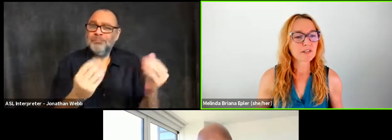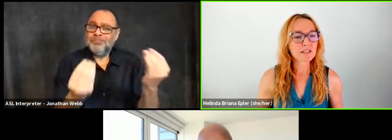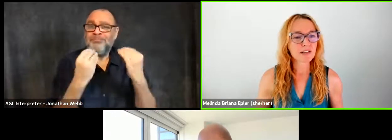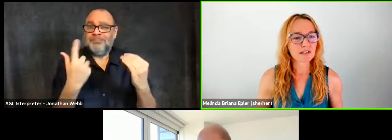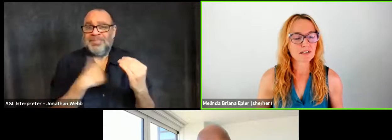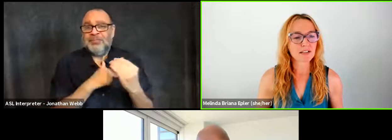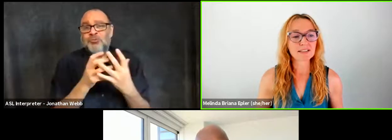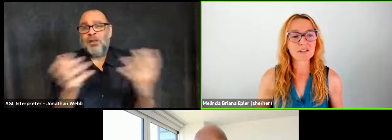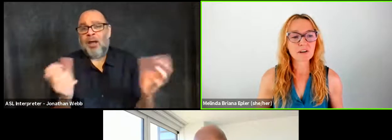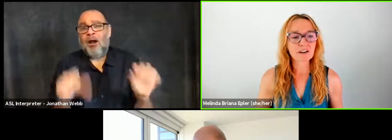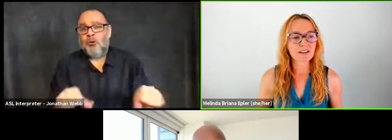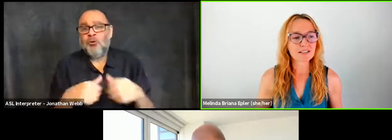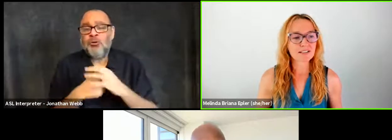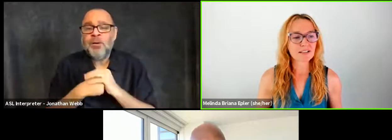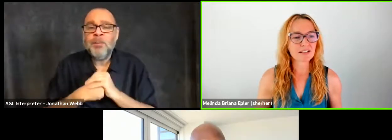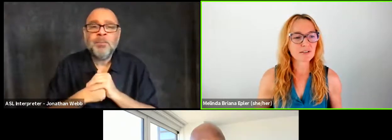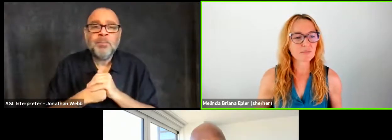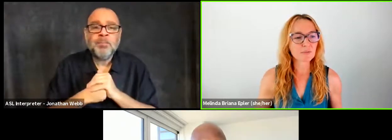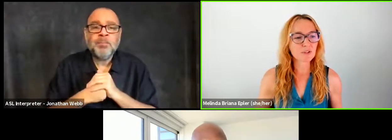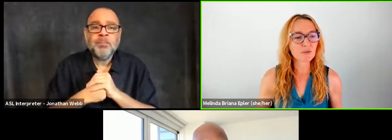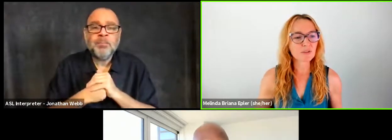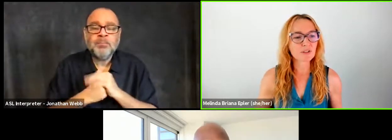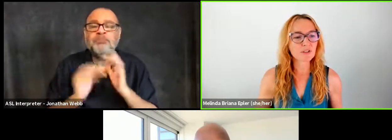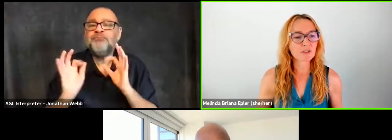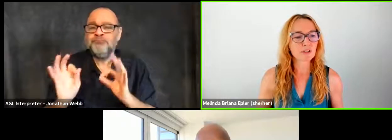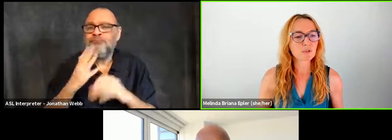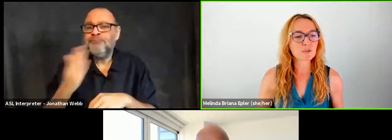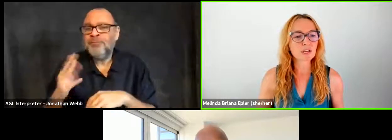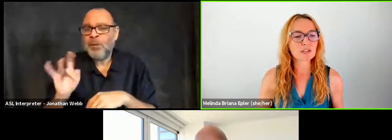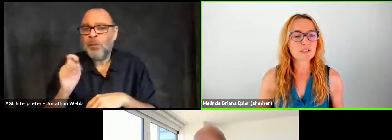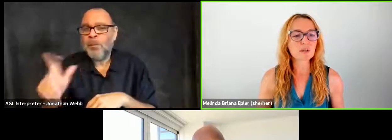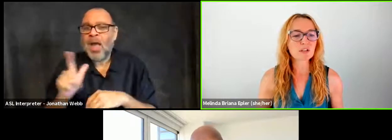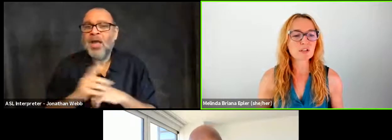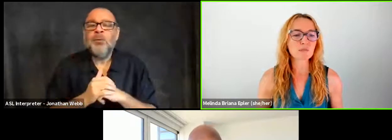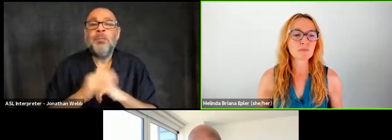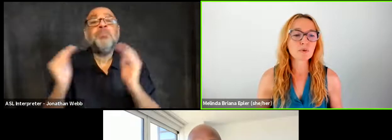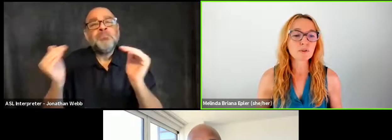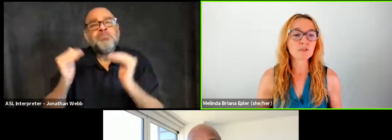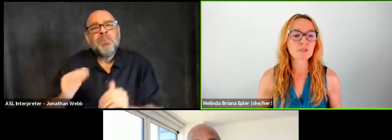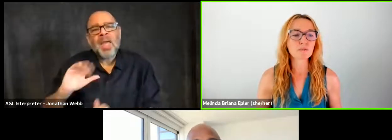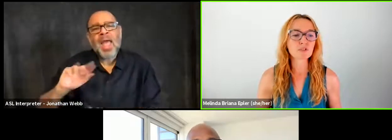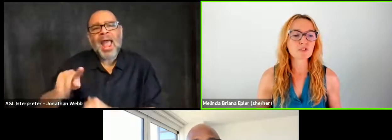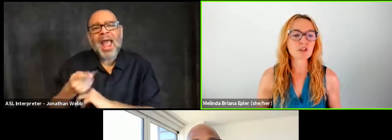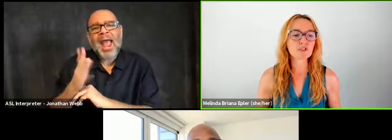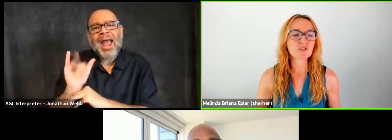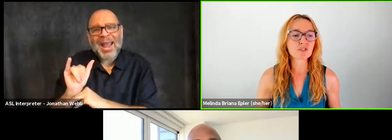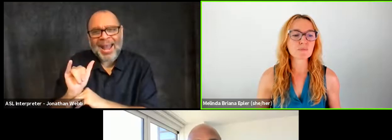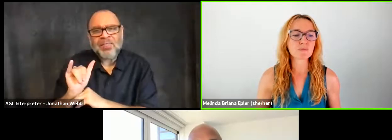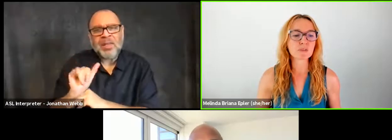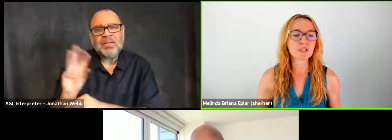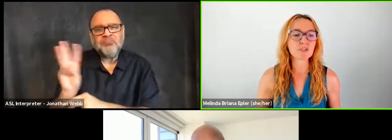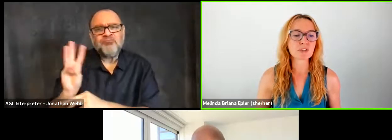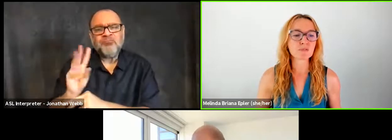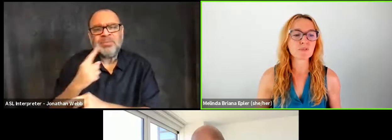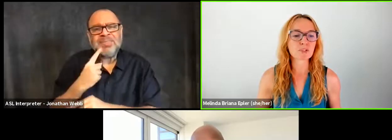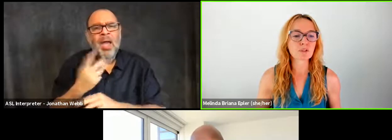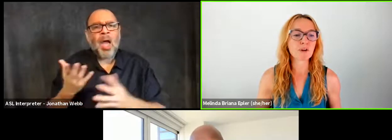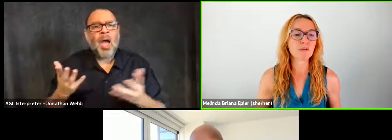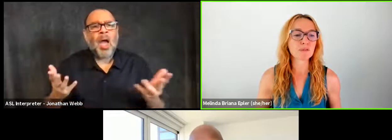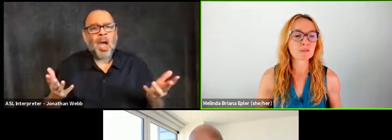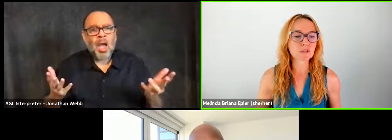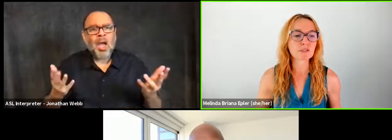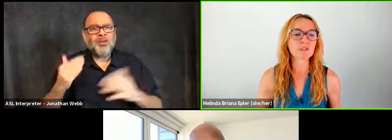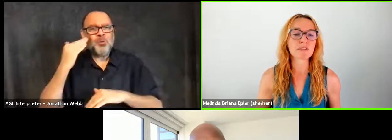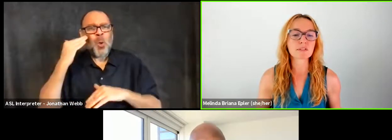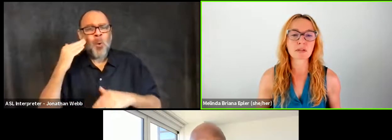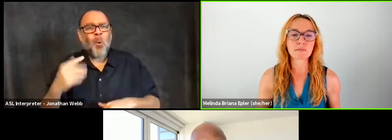So Anthony Ware asks, what do you think it will take to make more than incremental change in terms of the relationship of mental